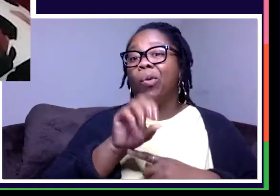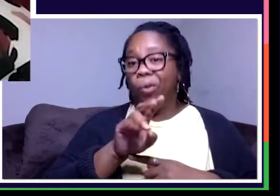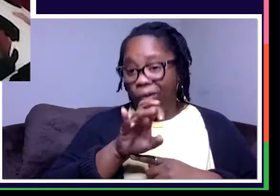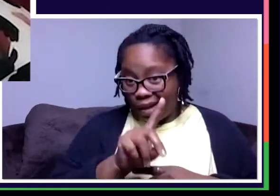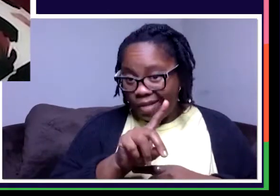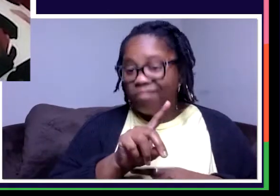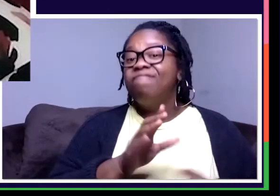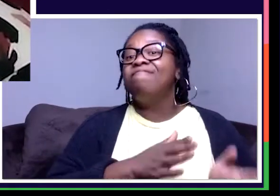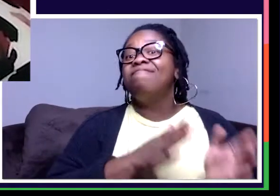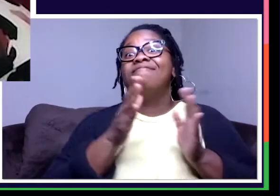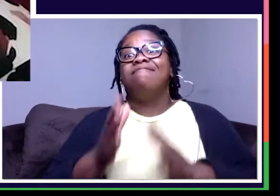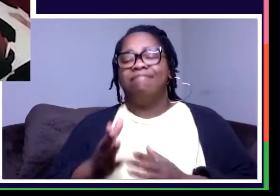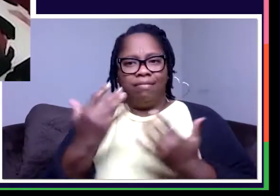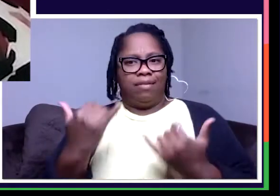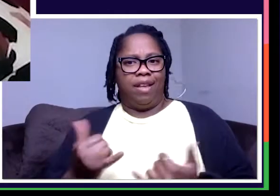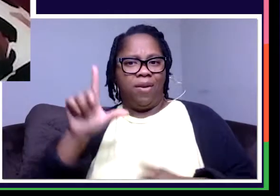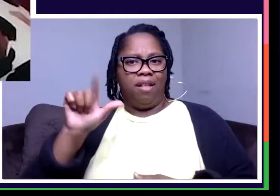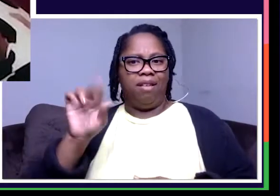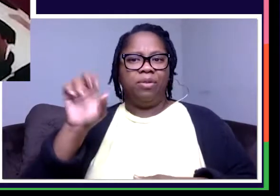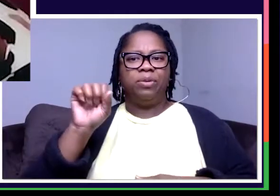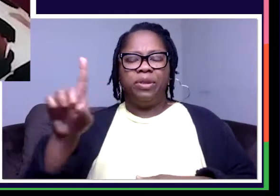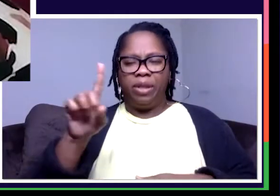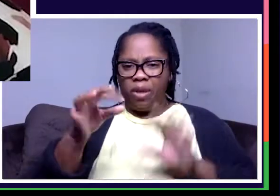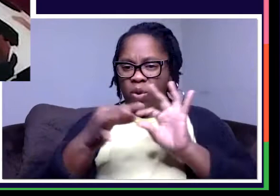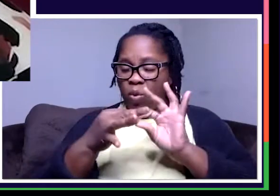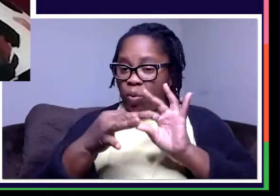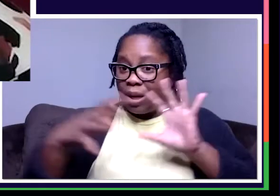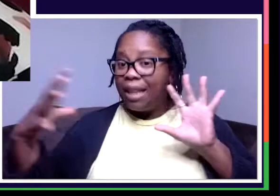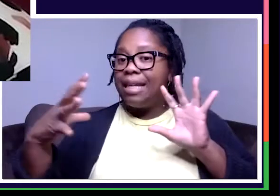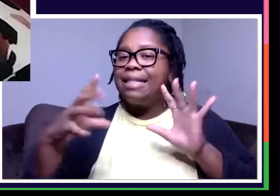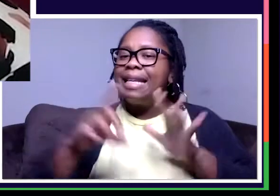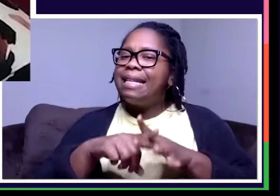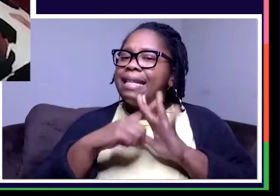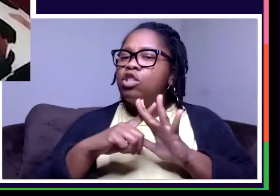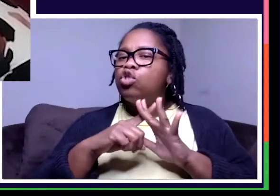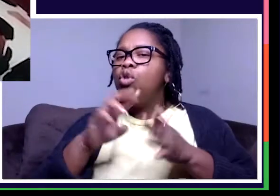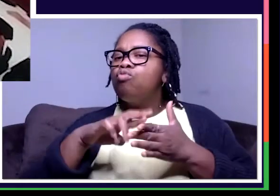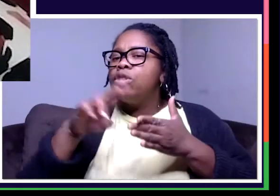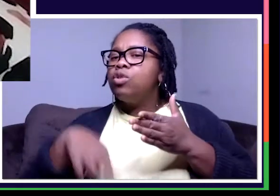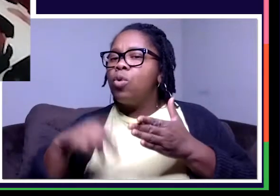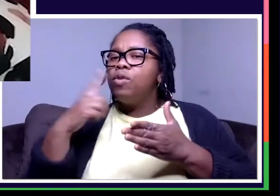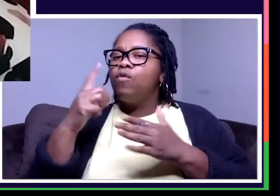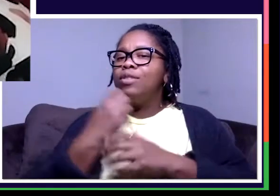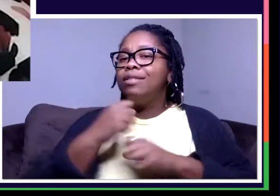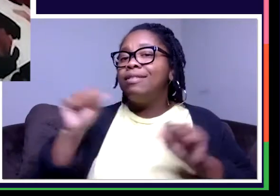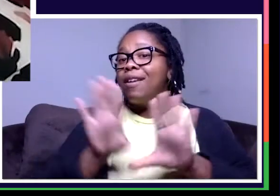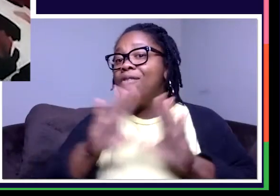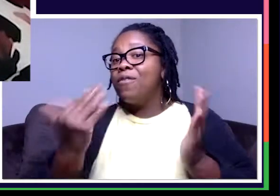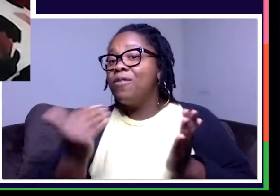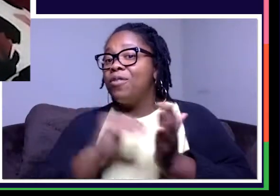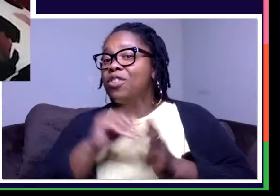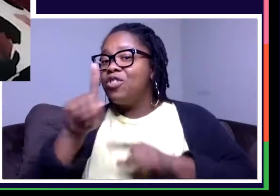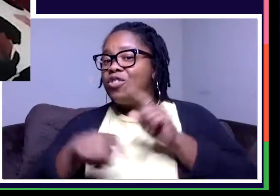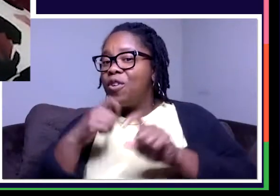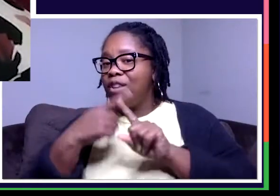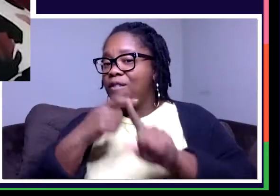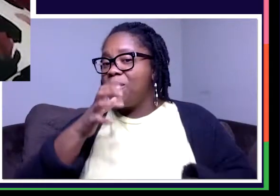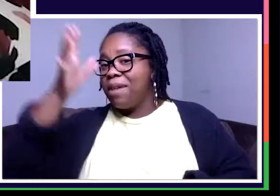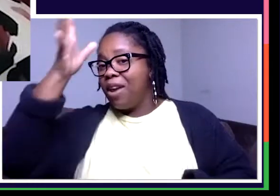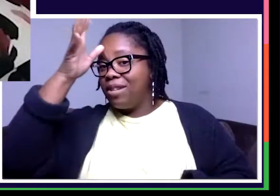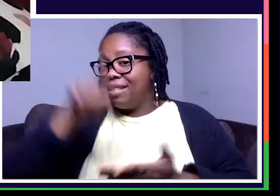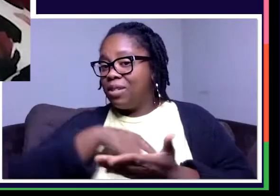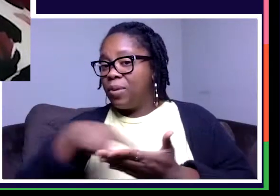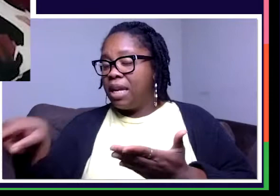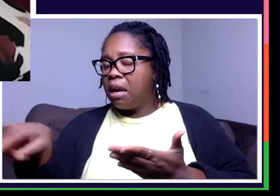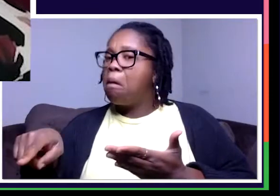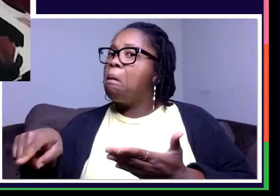reality, LAUSD released initial results of its safe reopening survey for parents this week, and